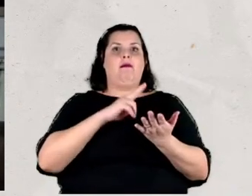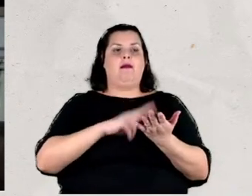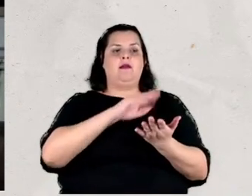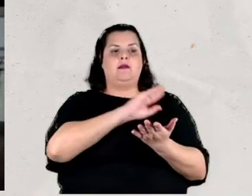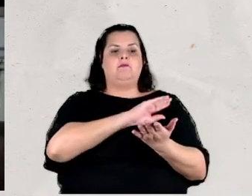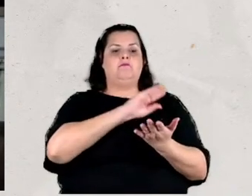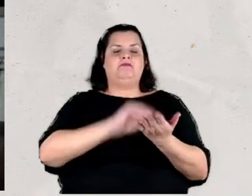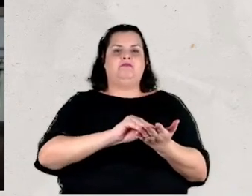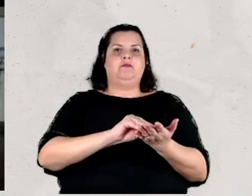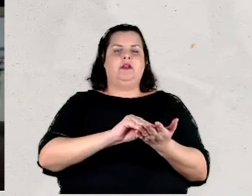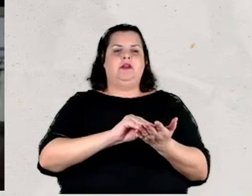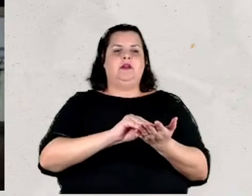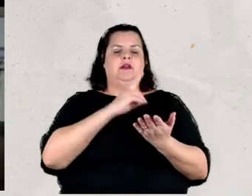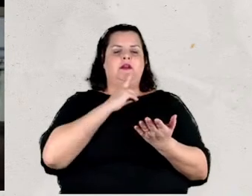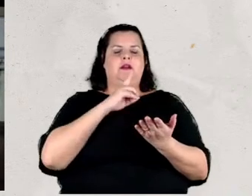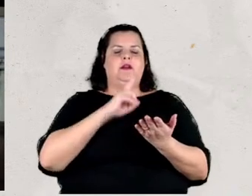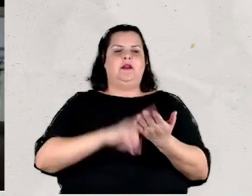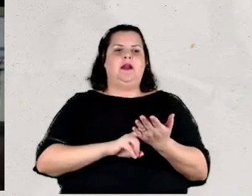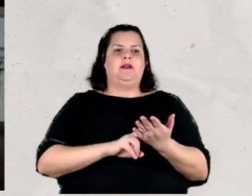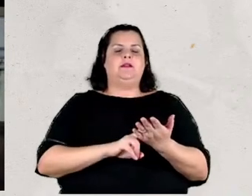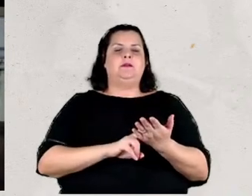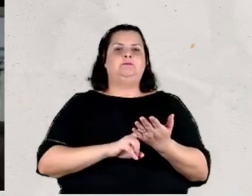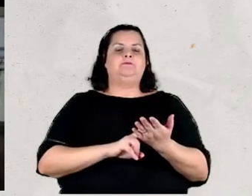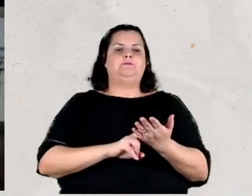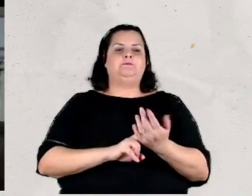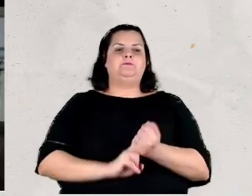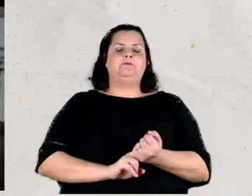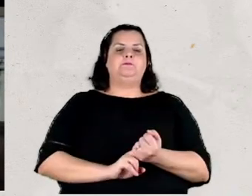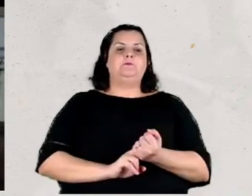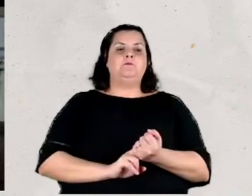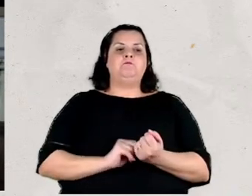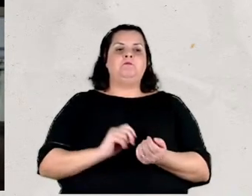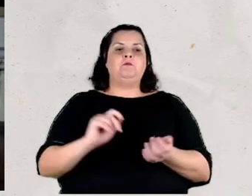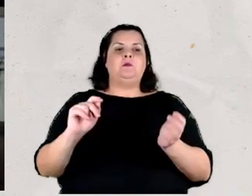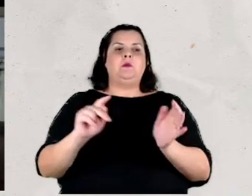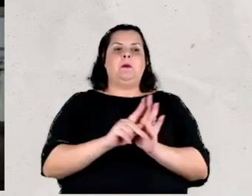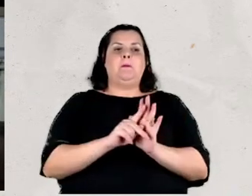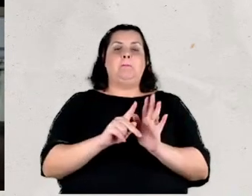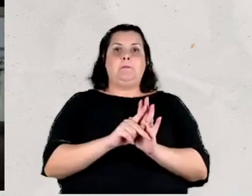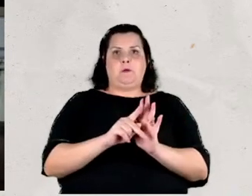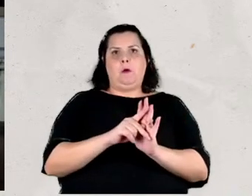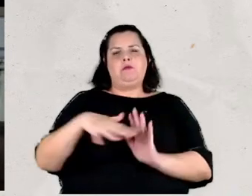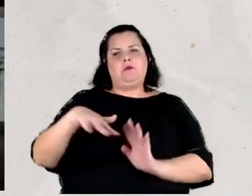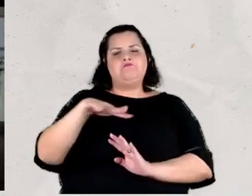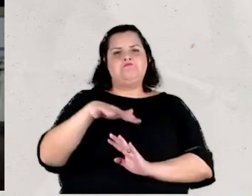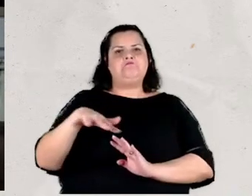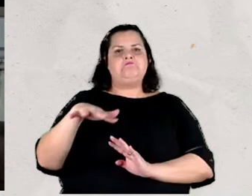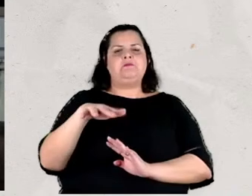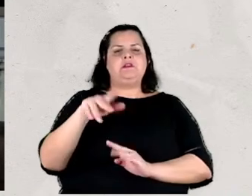know, my point, well, first of all, just to take, before I answer the question, let me explain